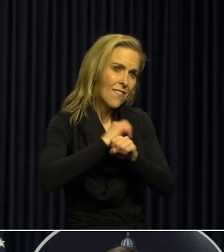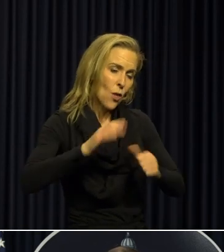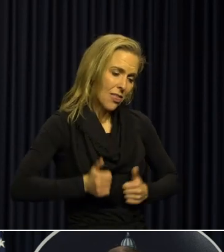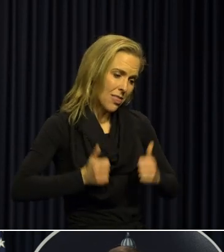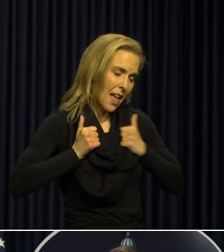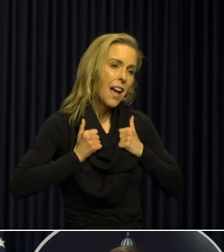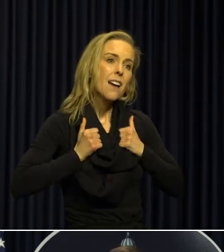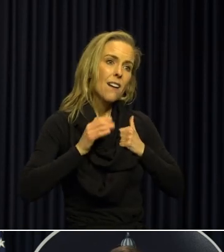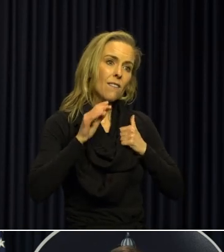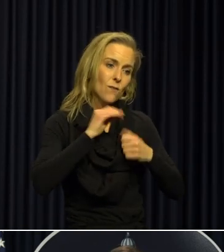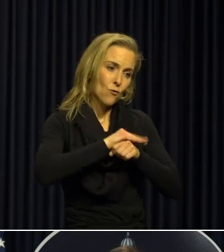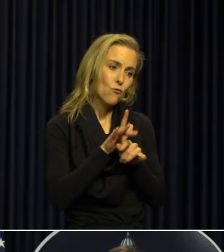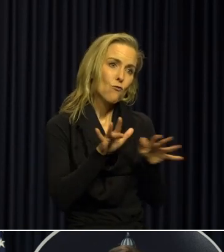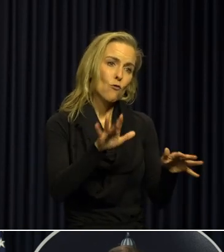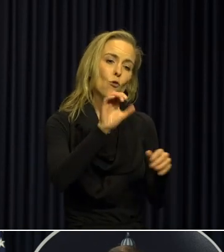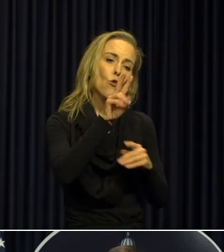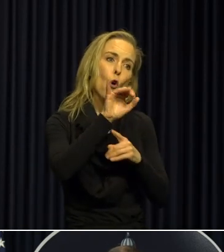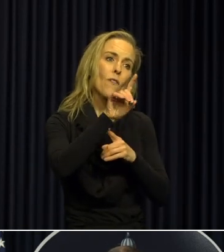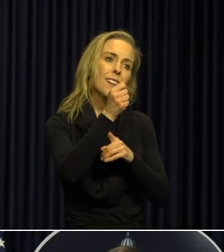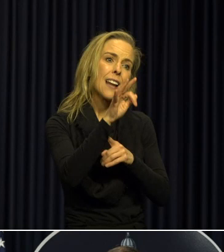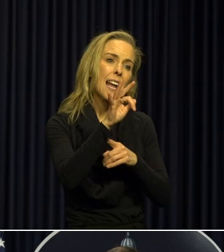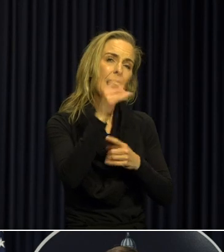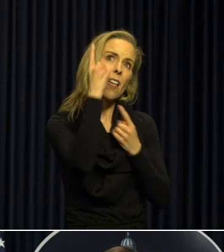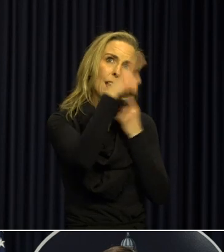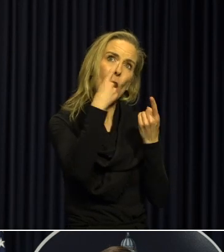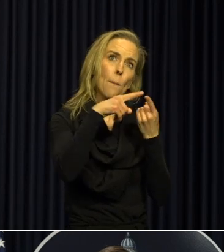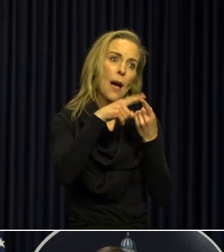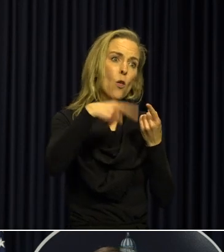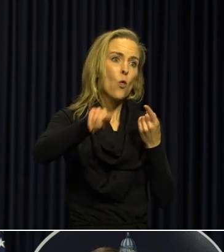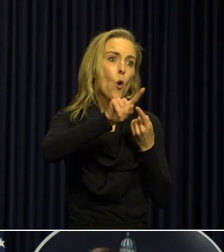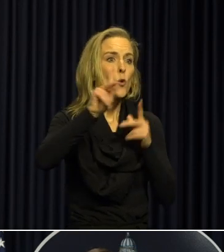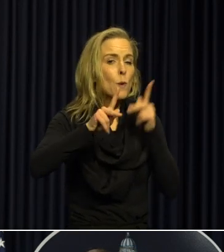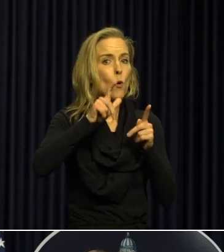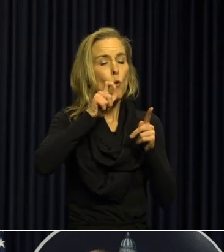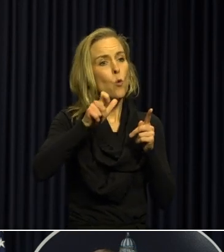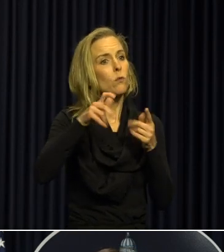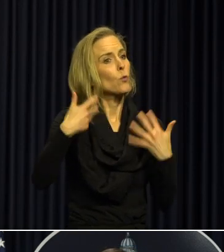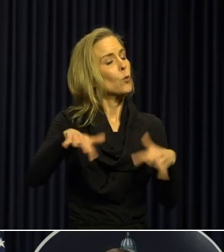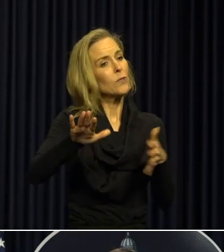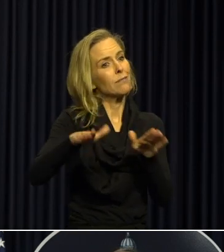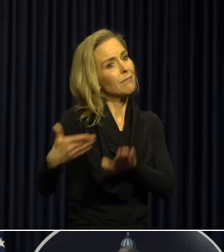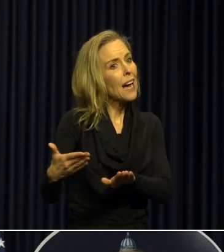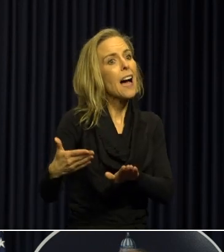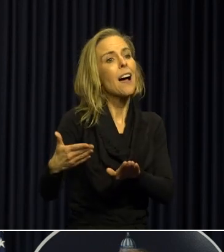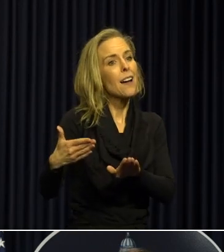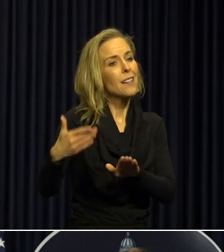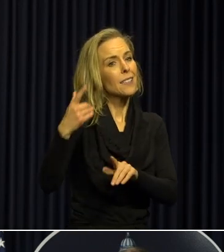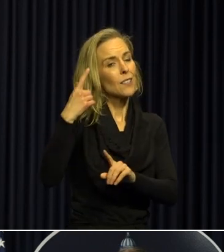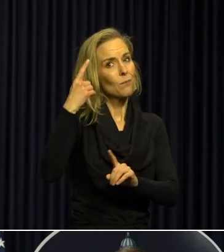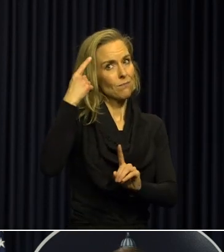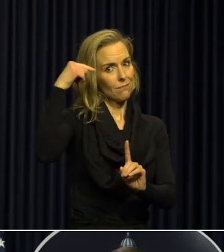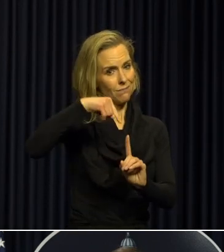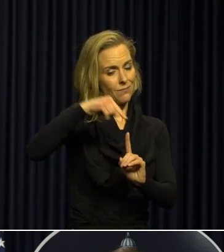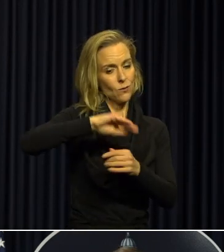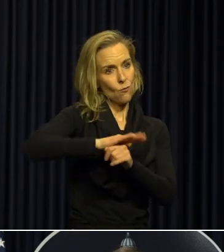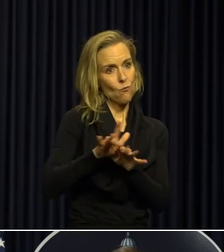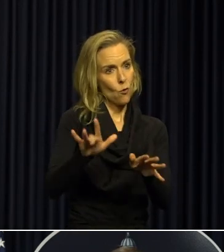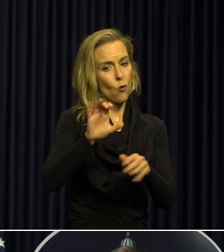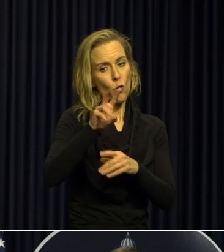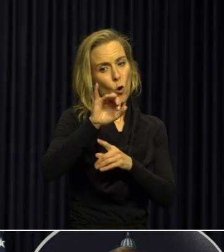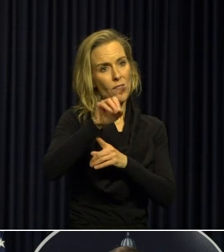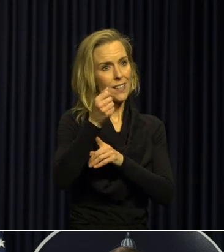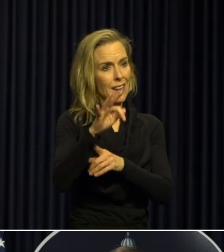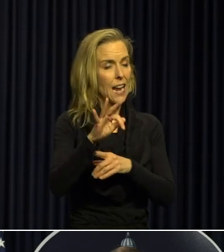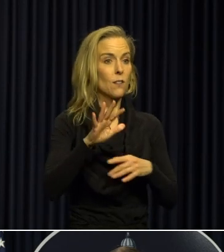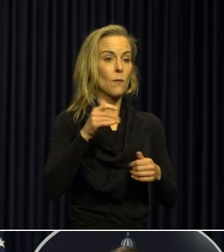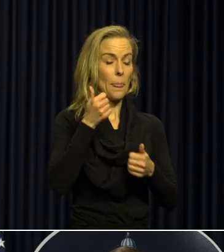also we are thinking about everybody that has lost someone to COVID-19. So let's make sure that we put out more green lights every day, that we